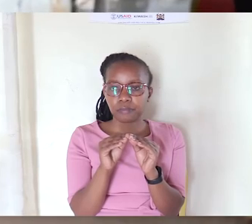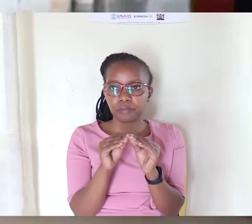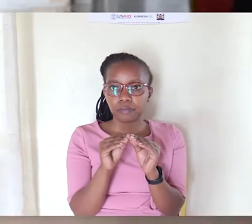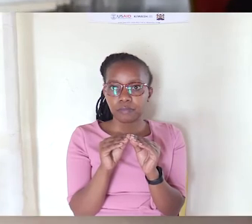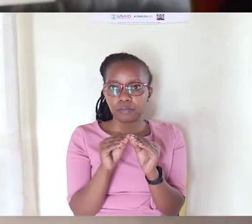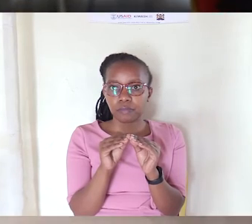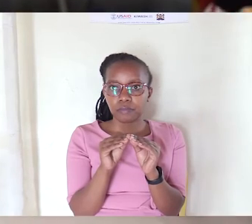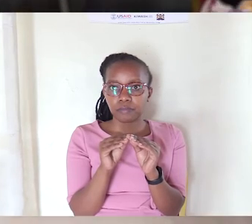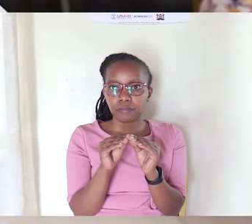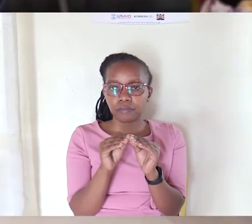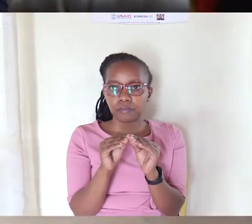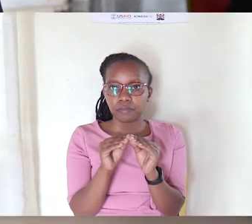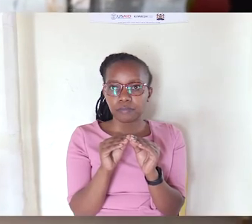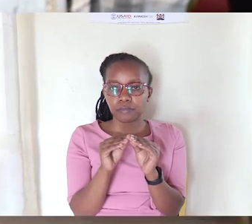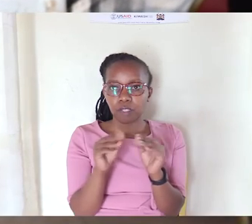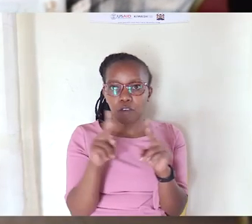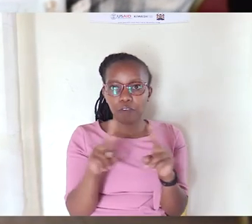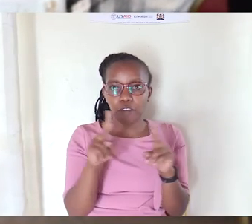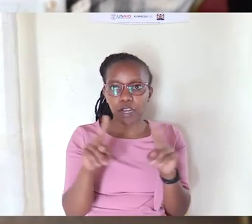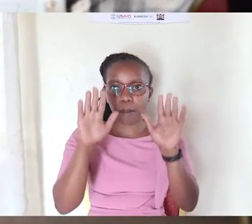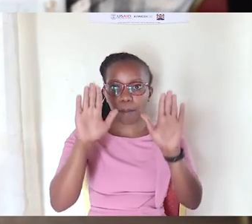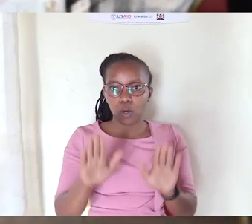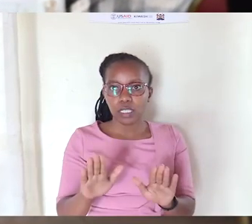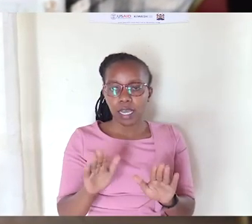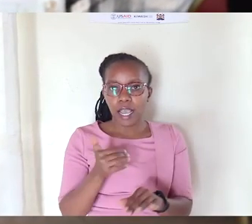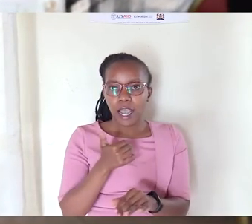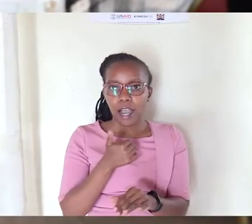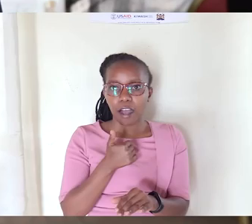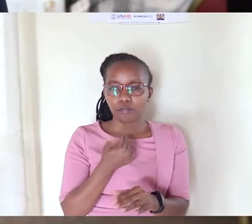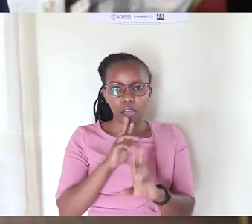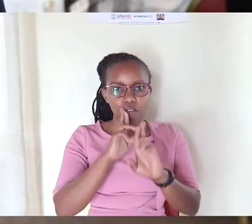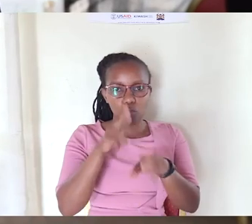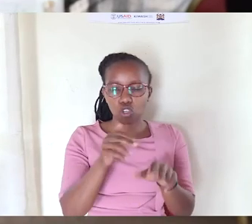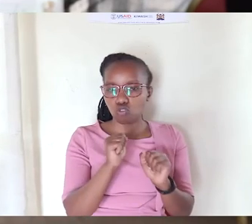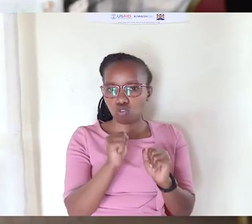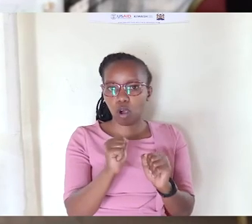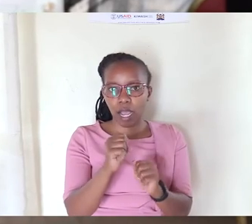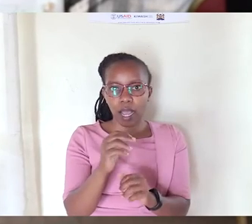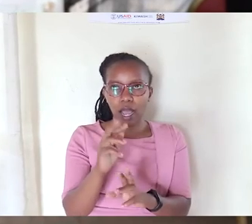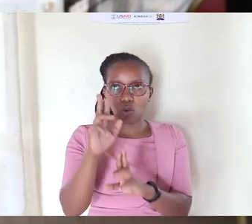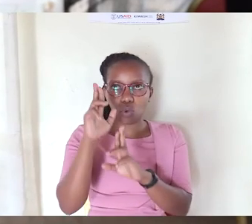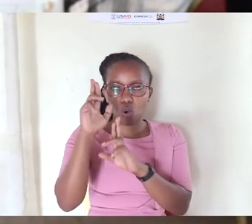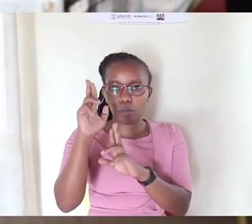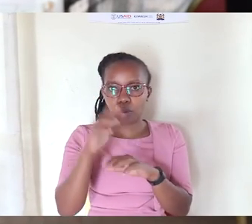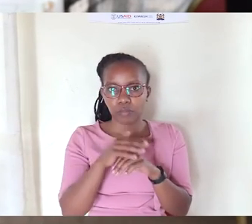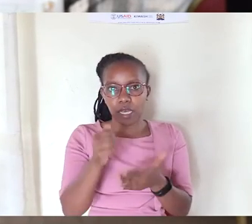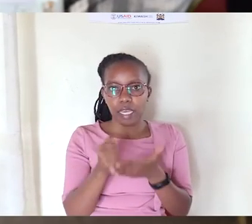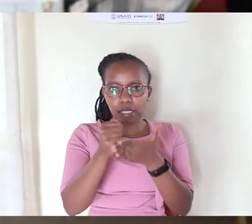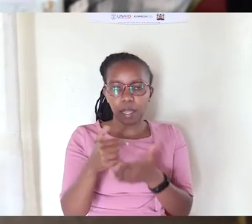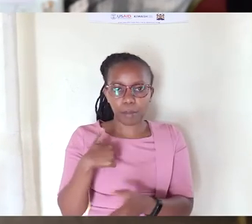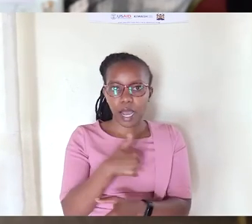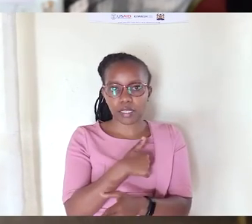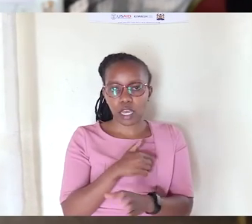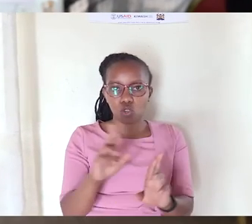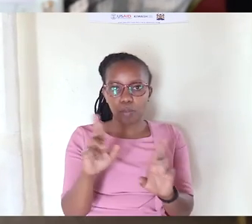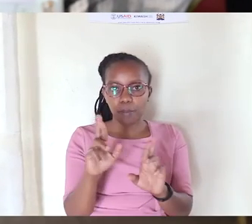forum. Very, very useful. We have a very sobering report and we are hoping that it helps us to